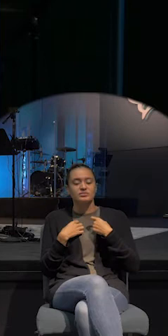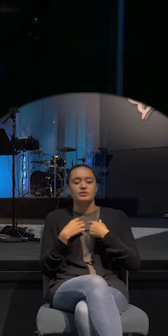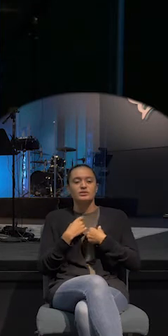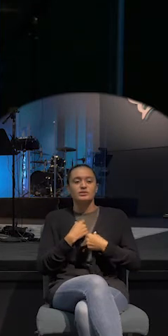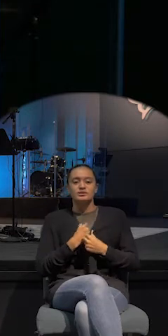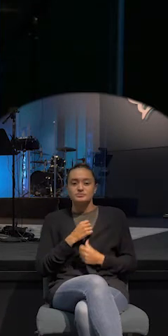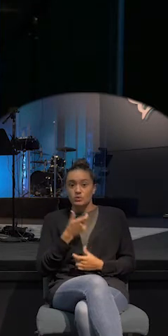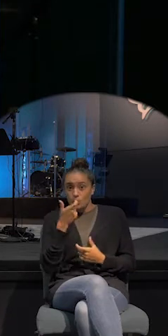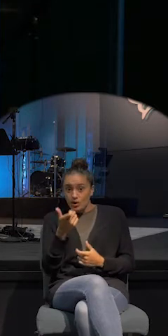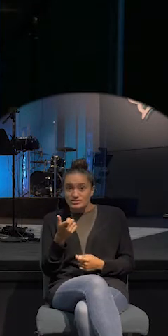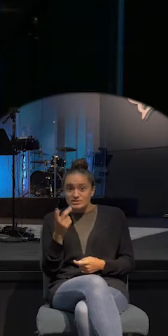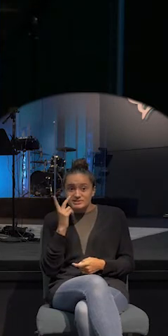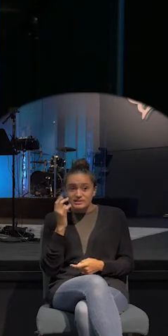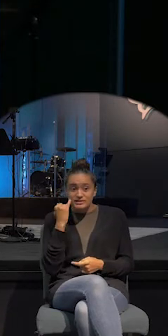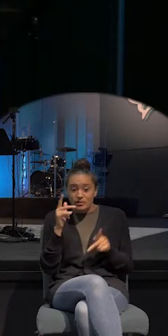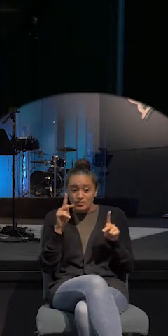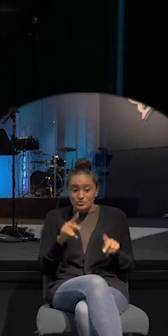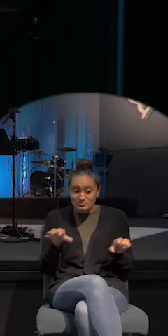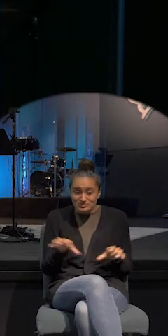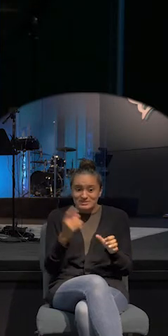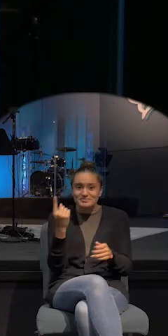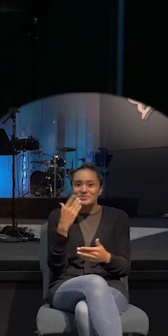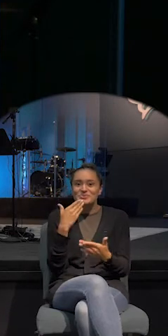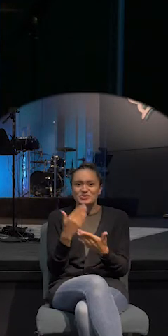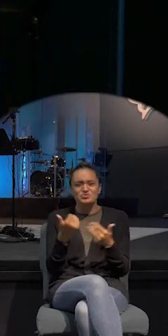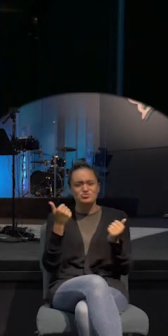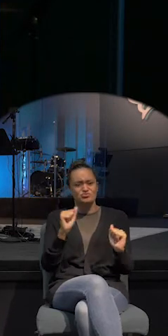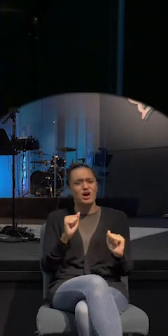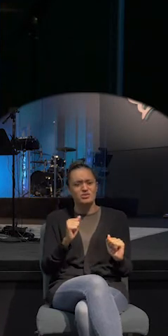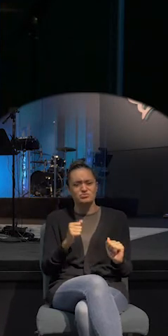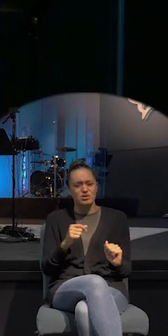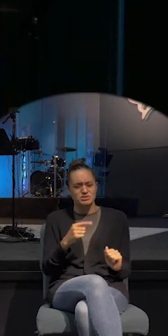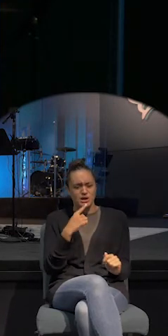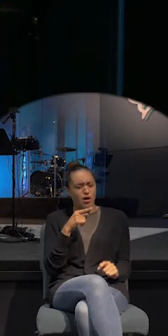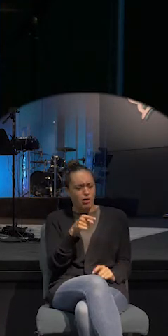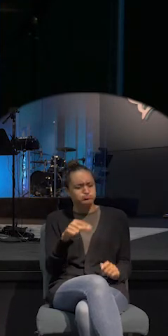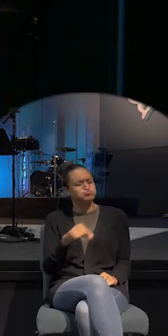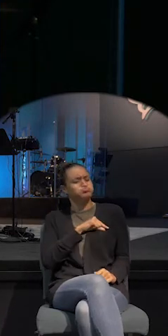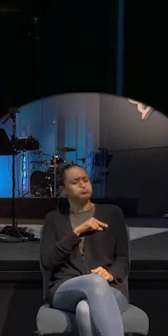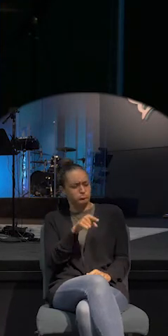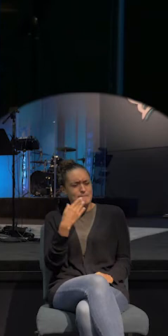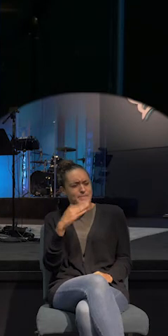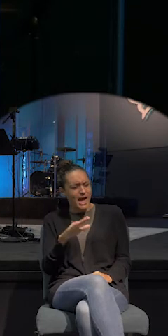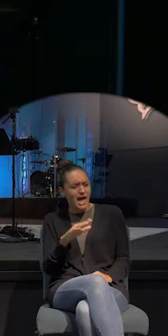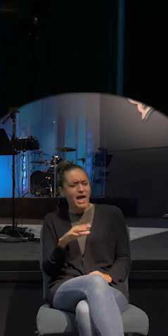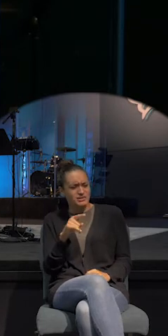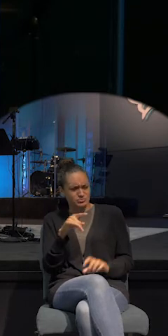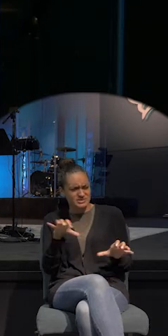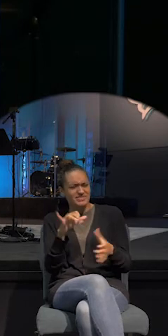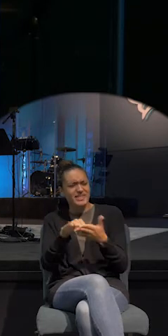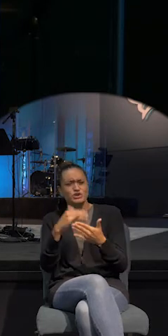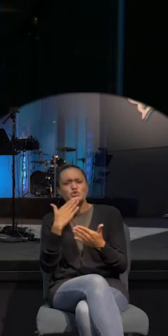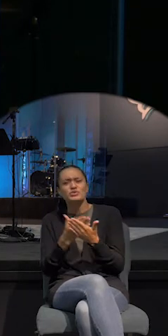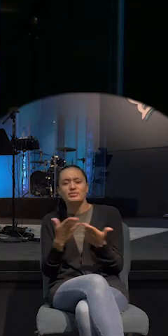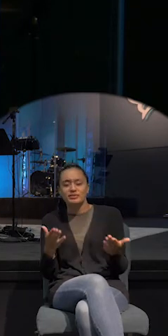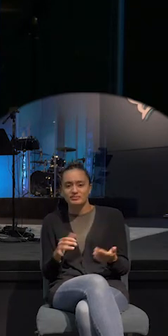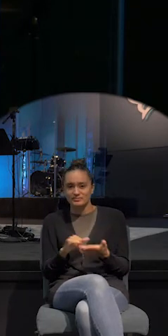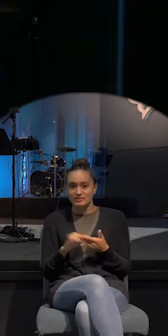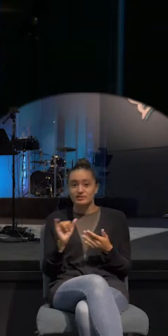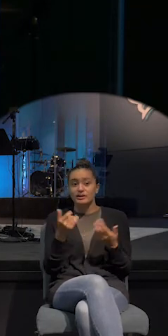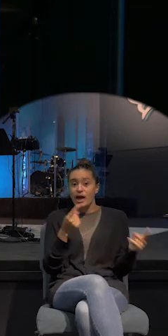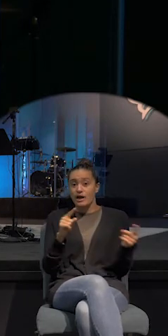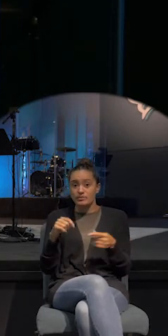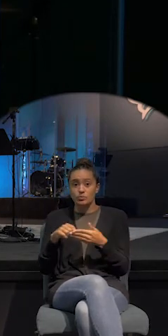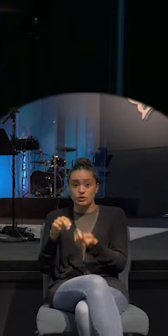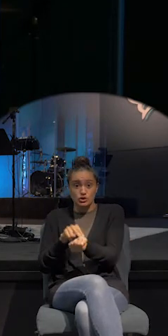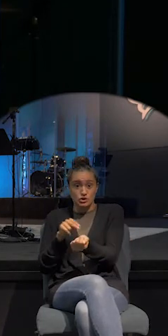watching to see if someone does something good to accuse them for being bad. That's kind of like what's going on with nurses